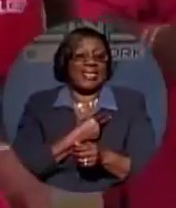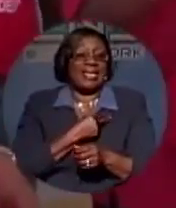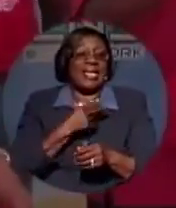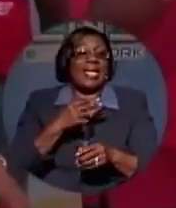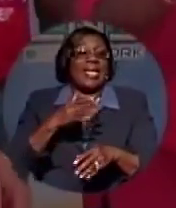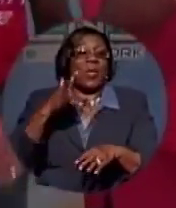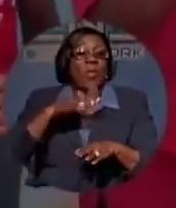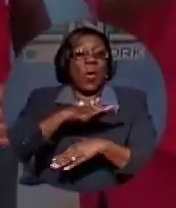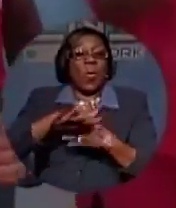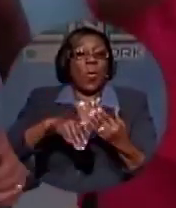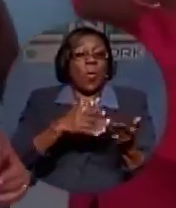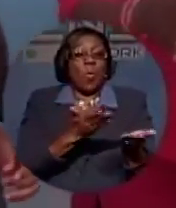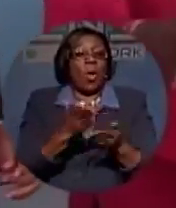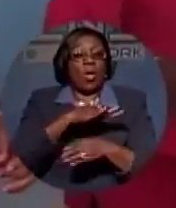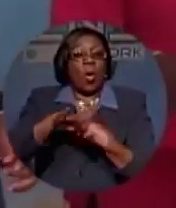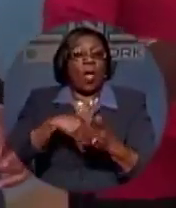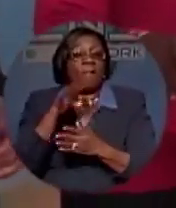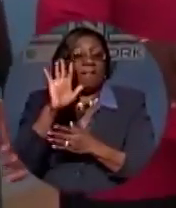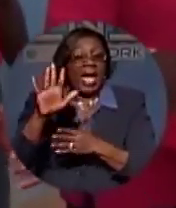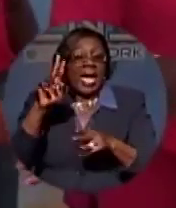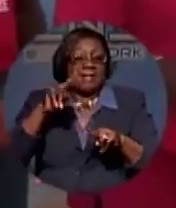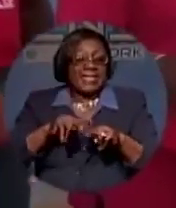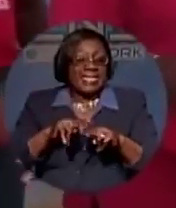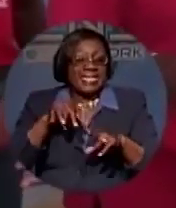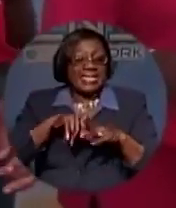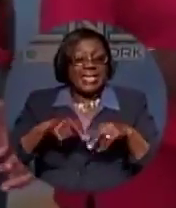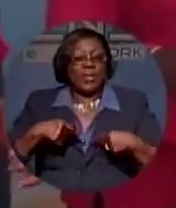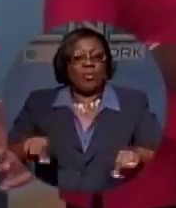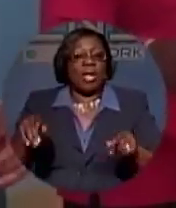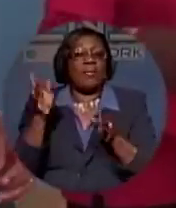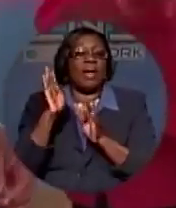want all 5 seats in Grand Bahama.